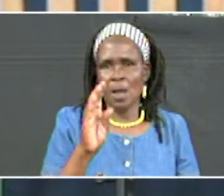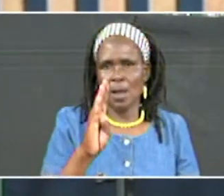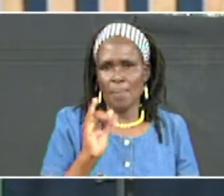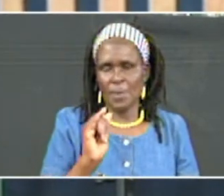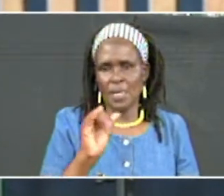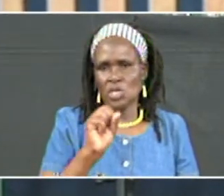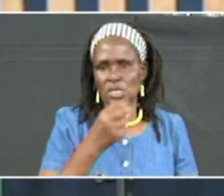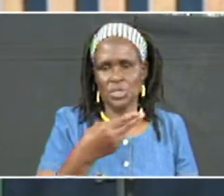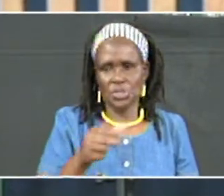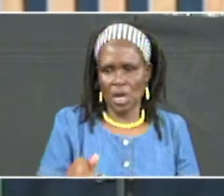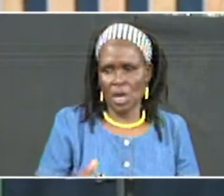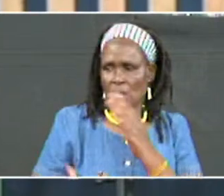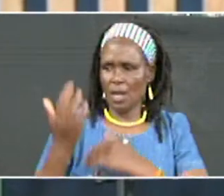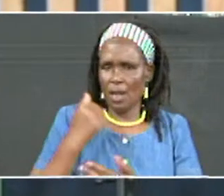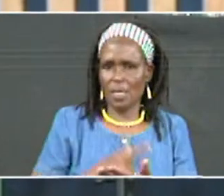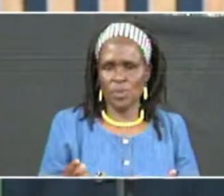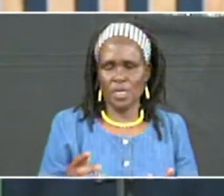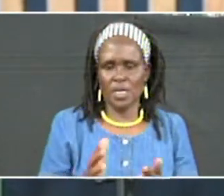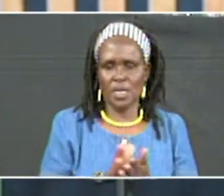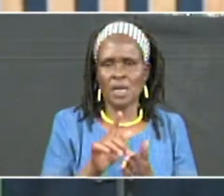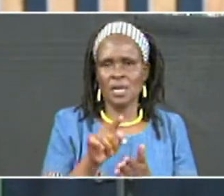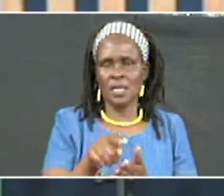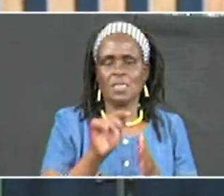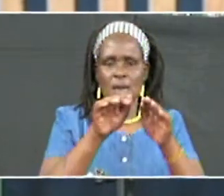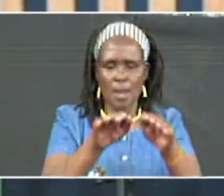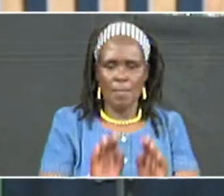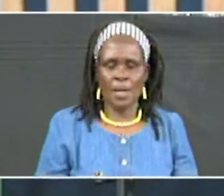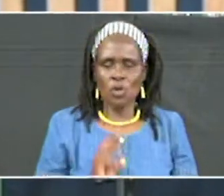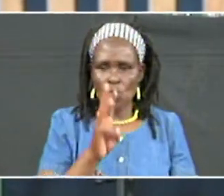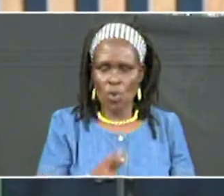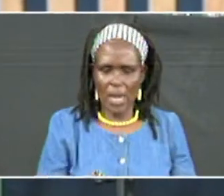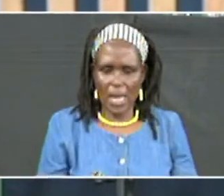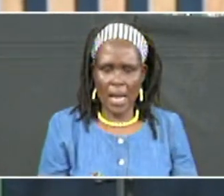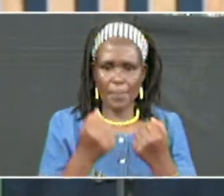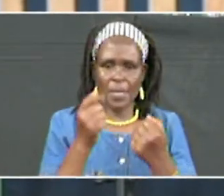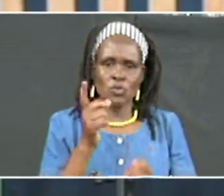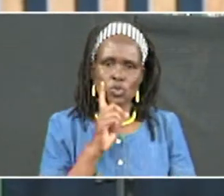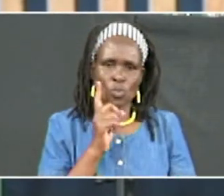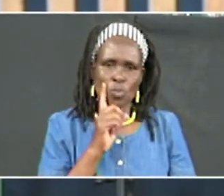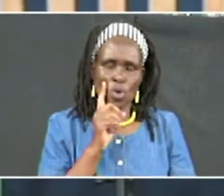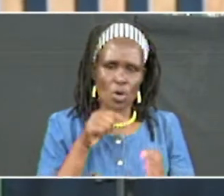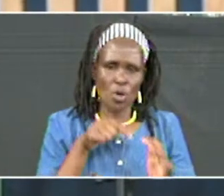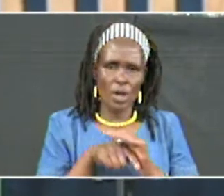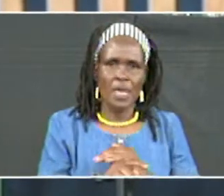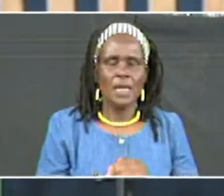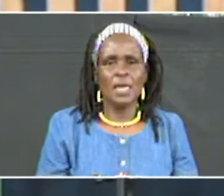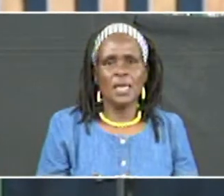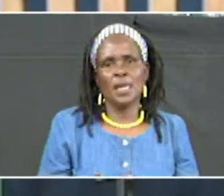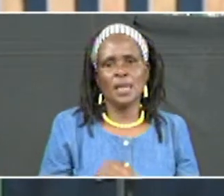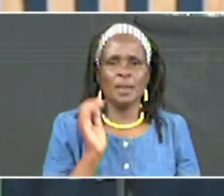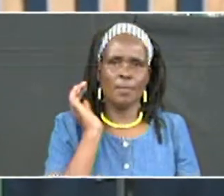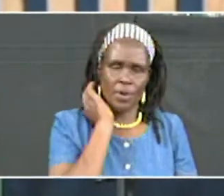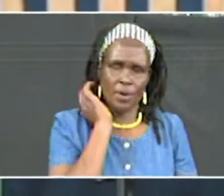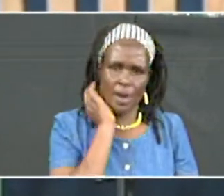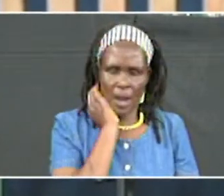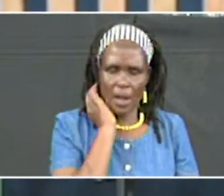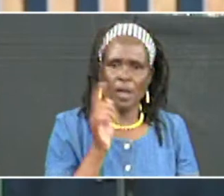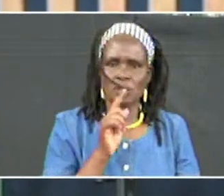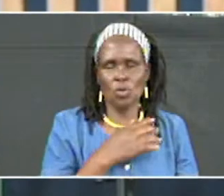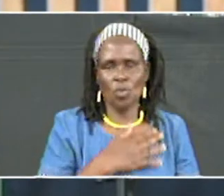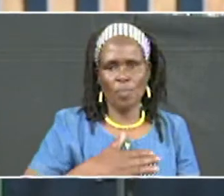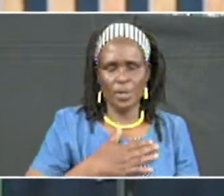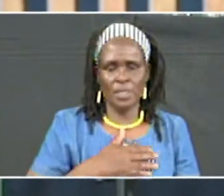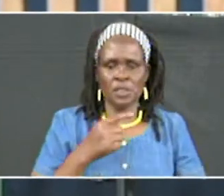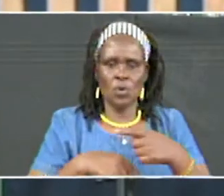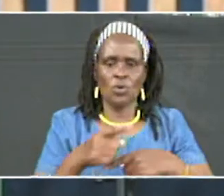week. And that burial will be happening tomorrow in Muranga. So please continue to pray